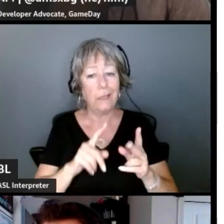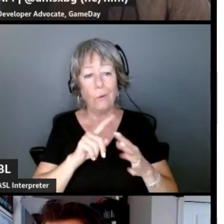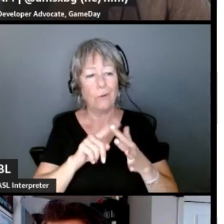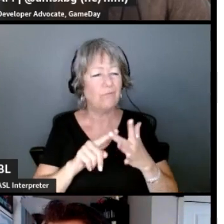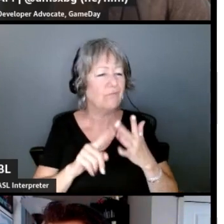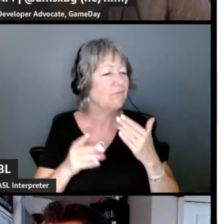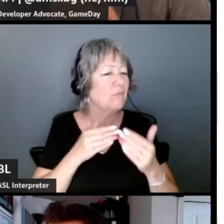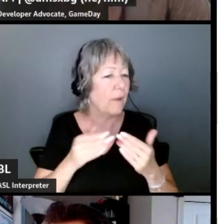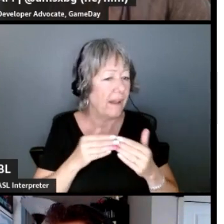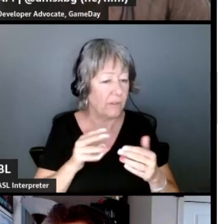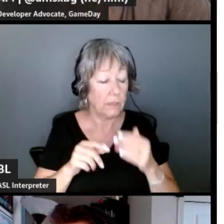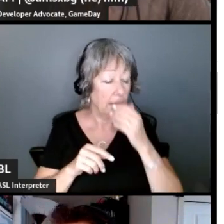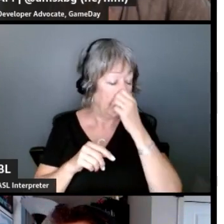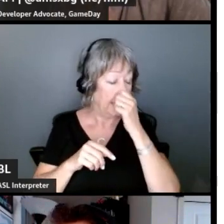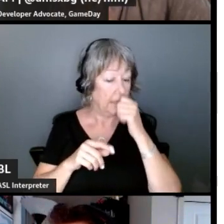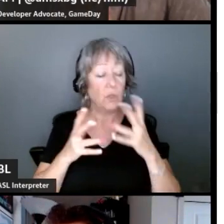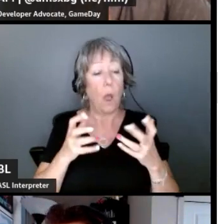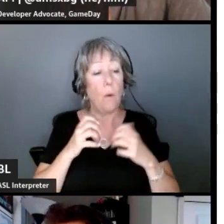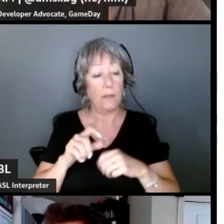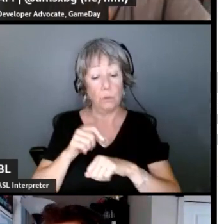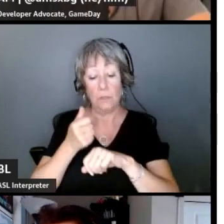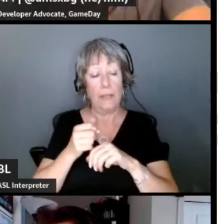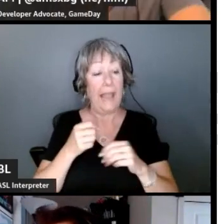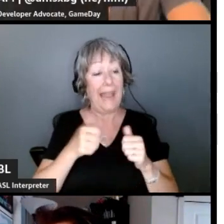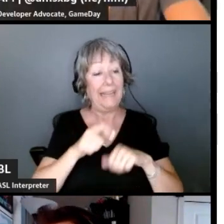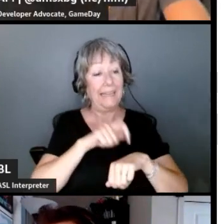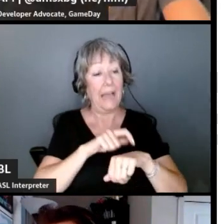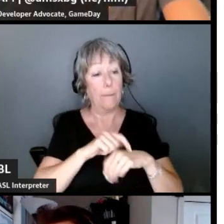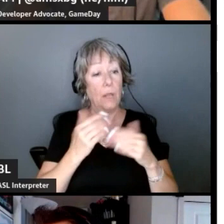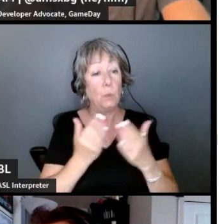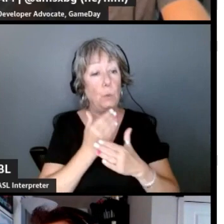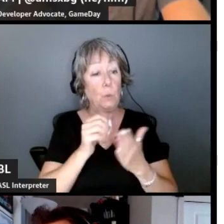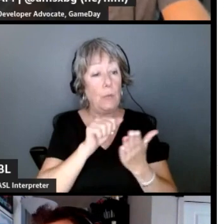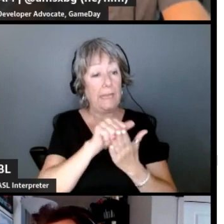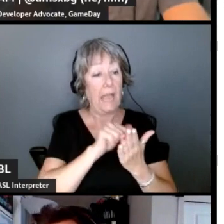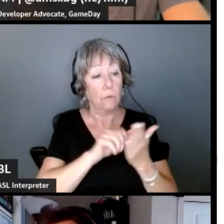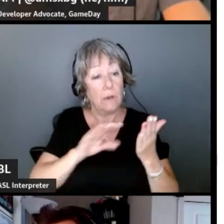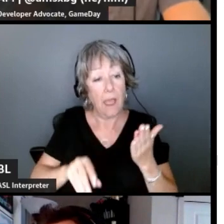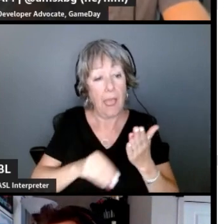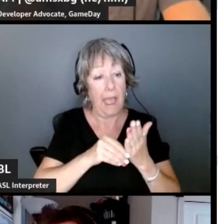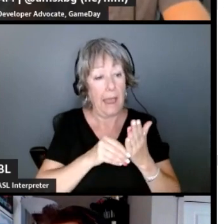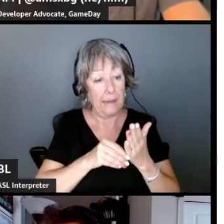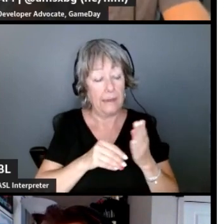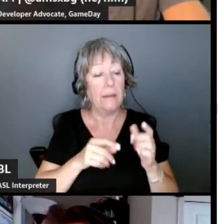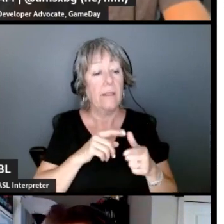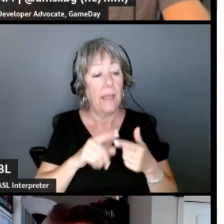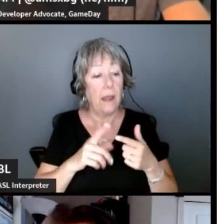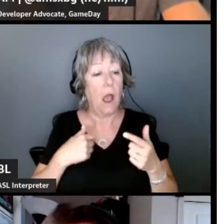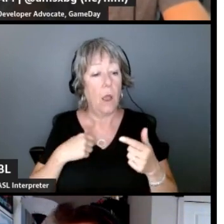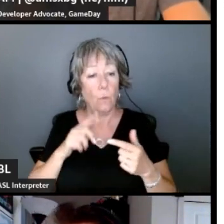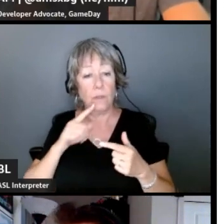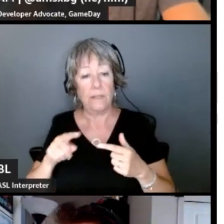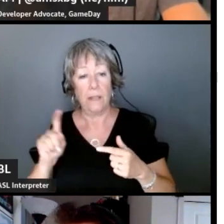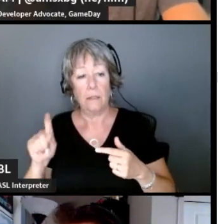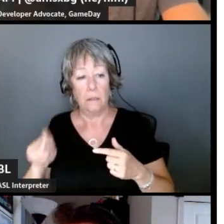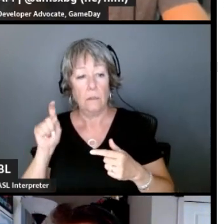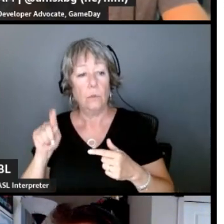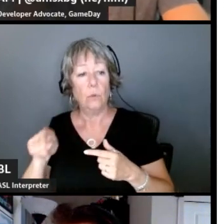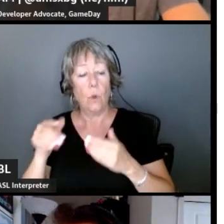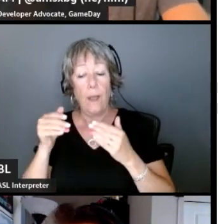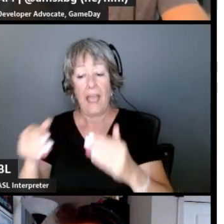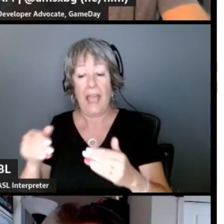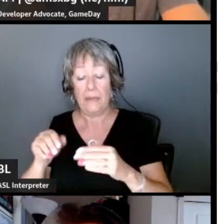And what I want is, anytime a new account is added to a particular organization unit, I want StackSet to go and auto deploy that particular